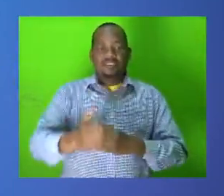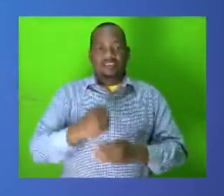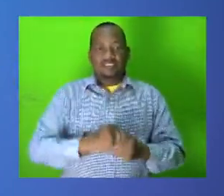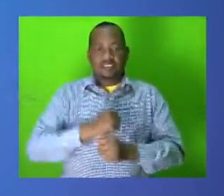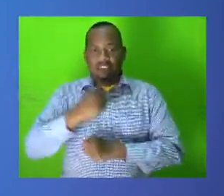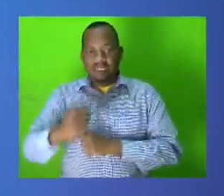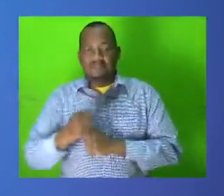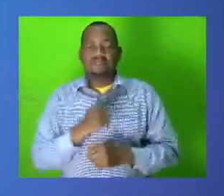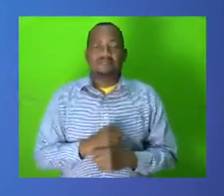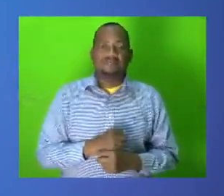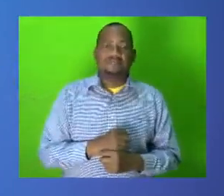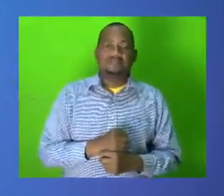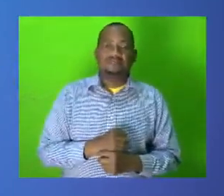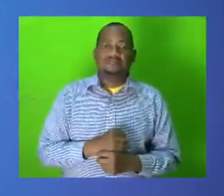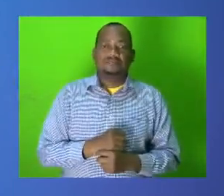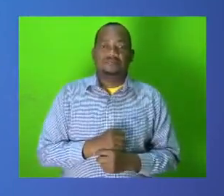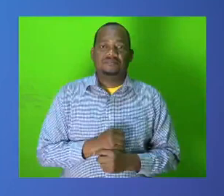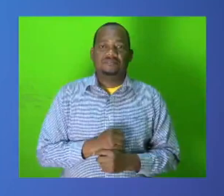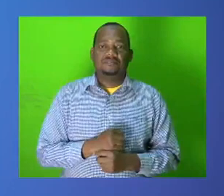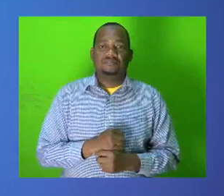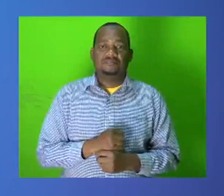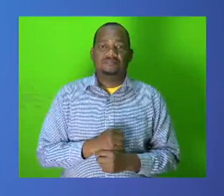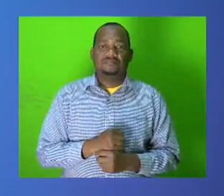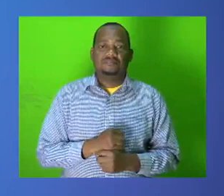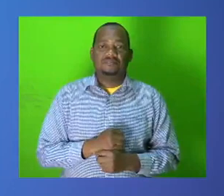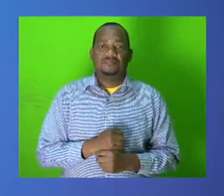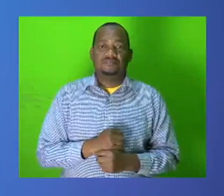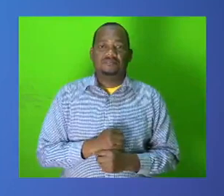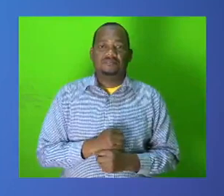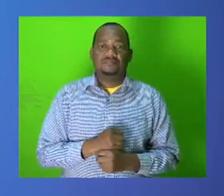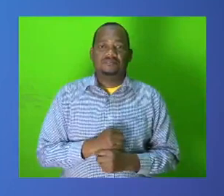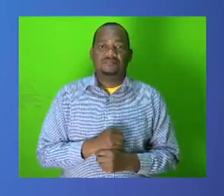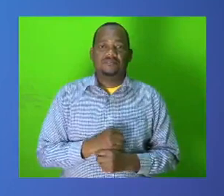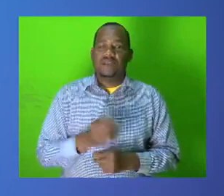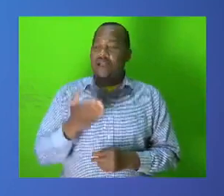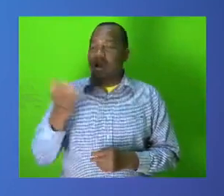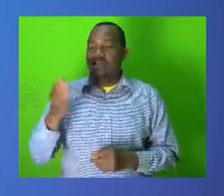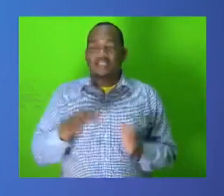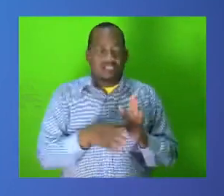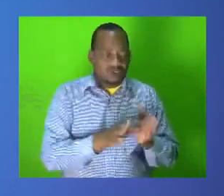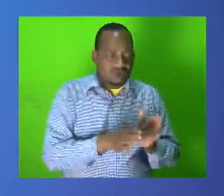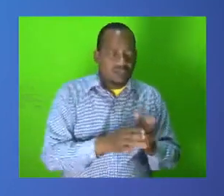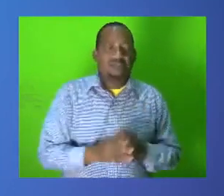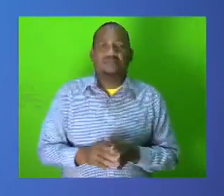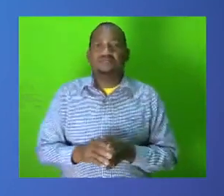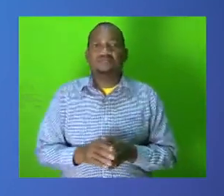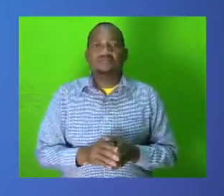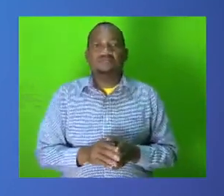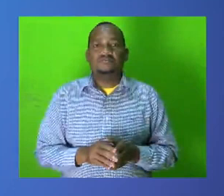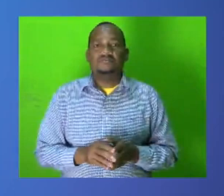good. Very good for tried. Another students?